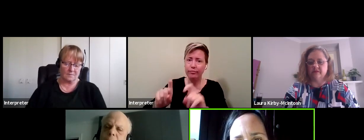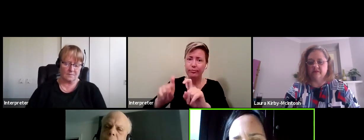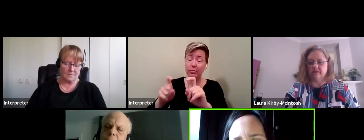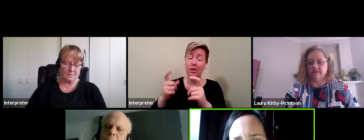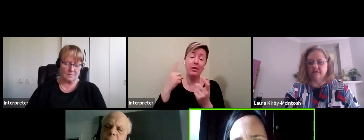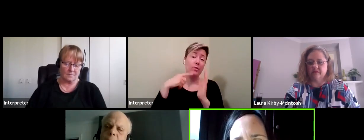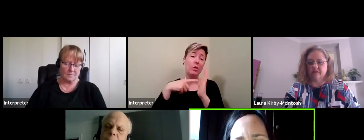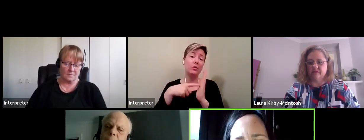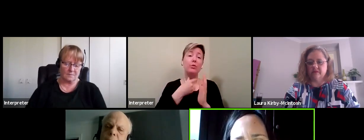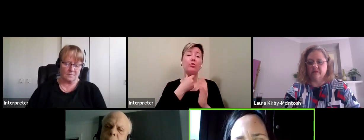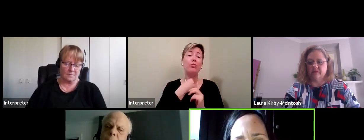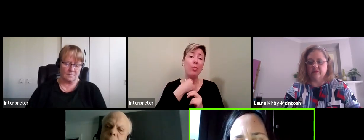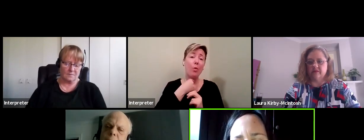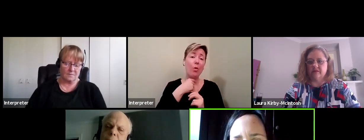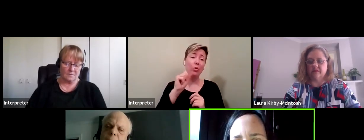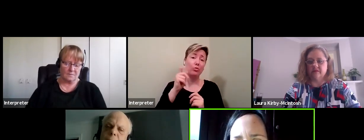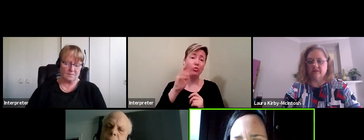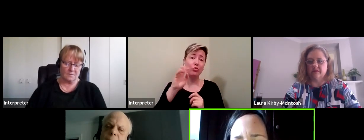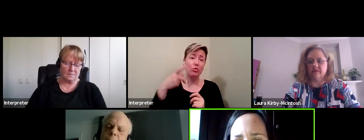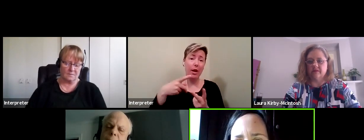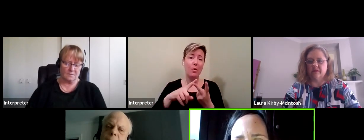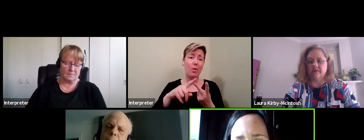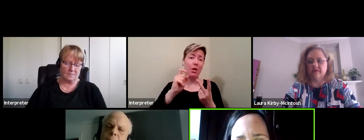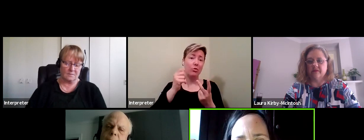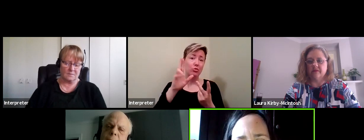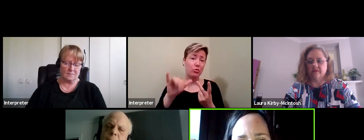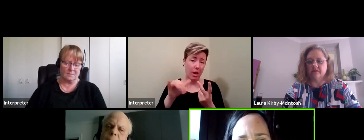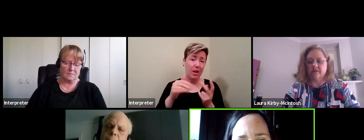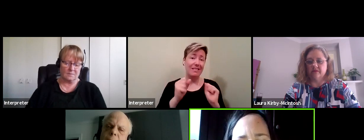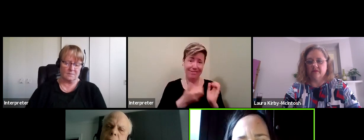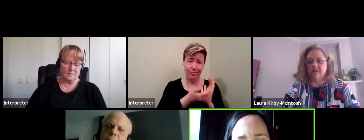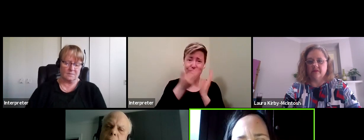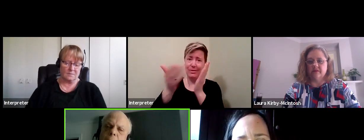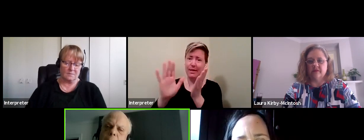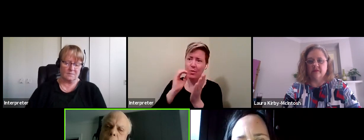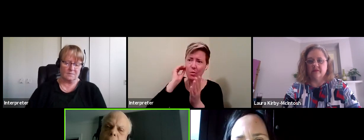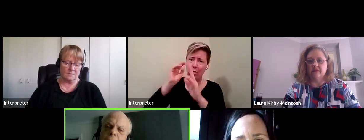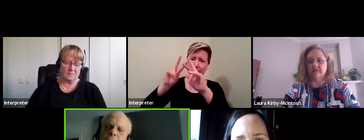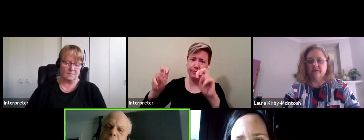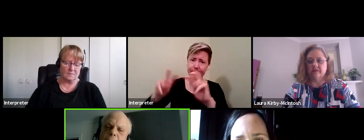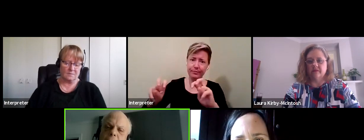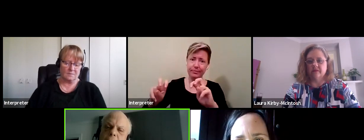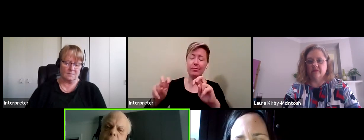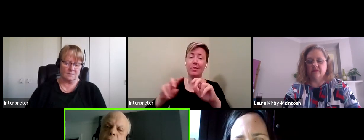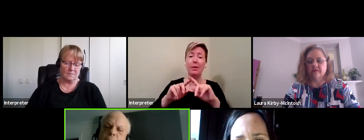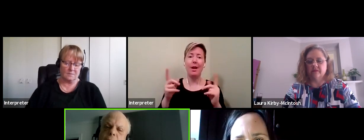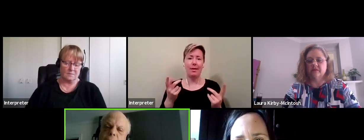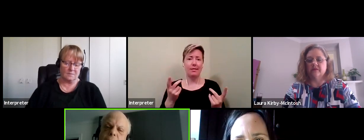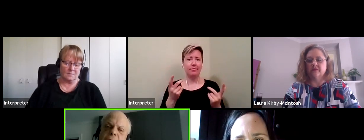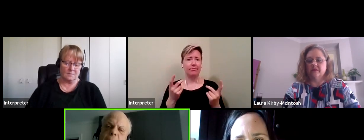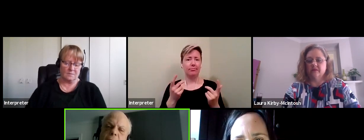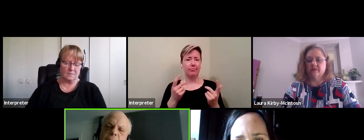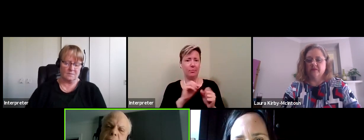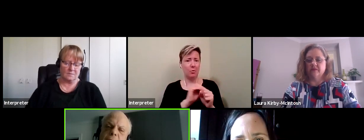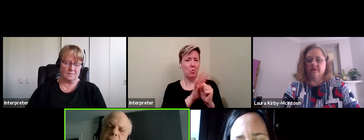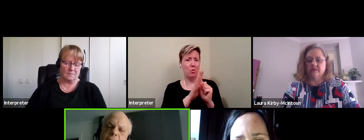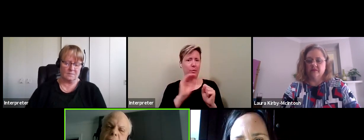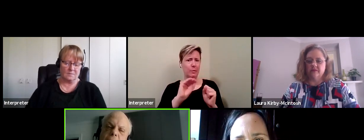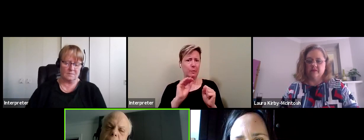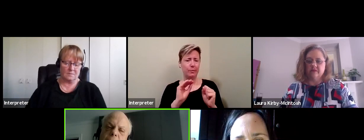throat or x-rays. So why can they not be tested for COVID? So in other words, we already have the medical infrastructure for some kinds